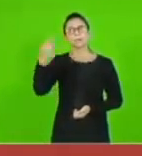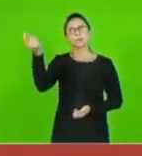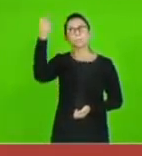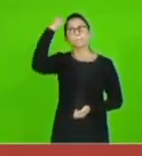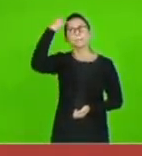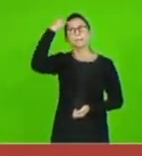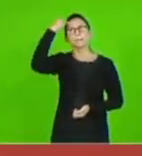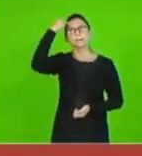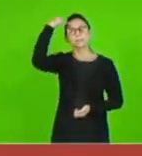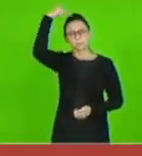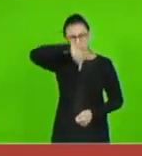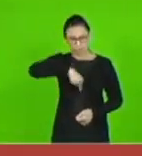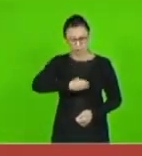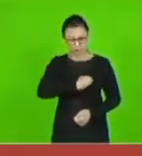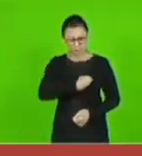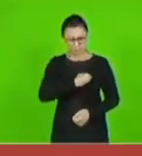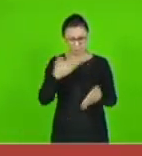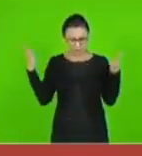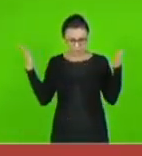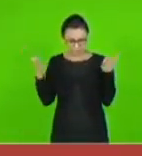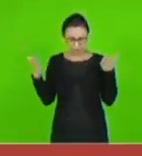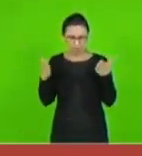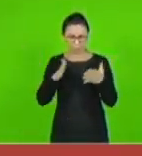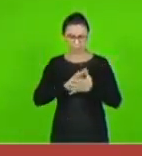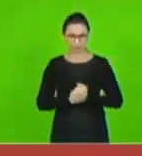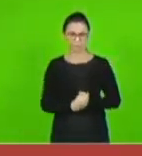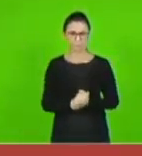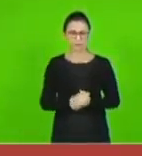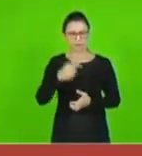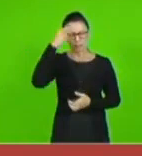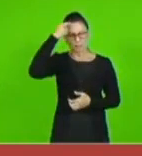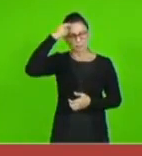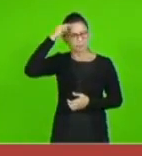when you put something in your brain, for example,